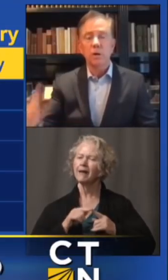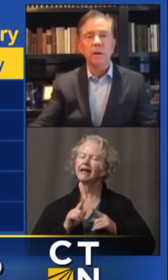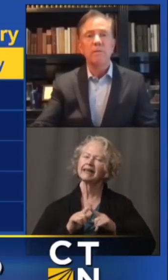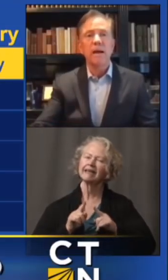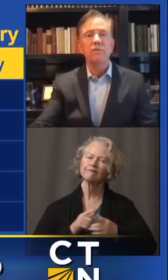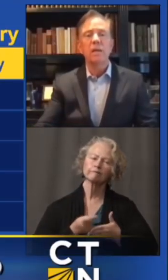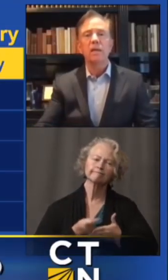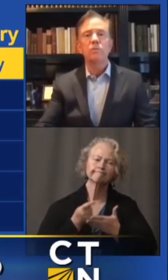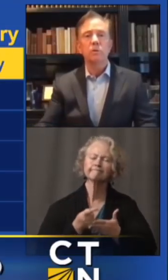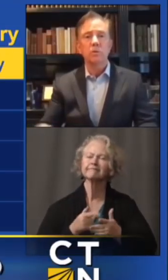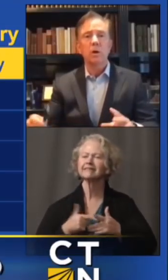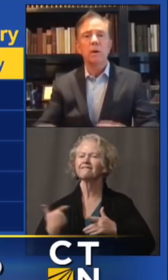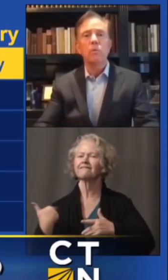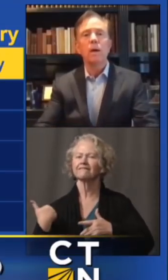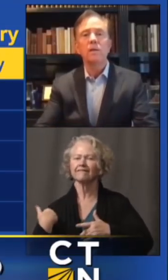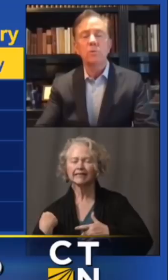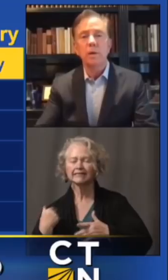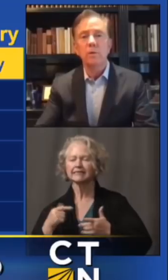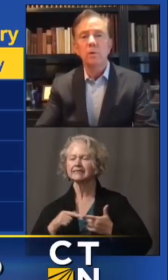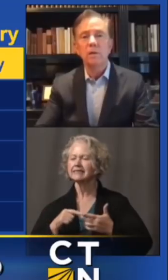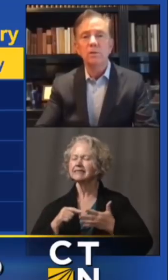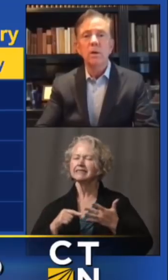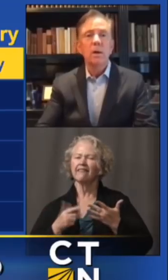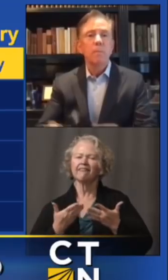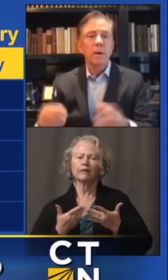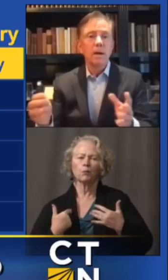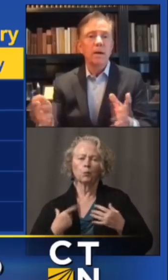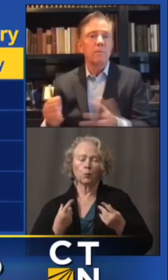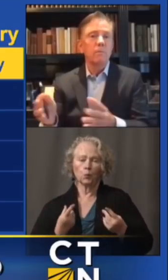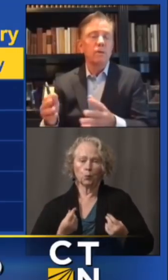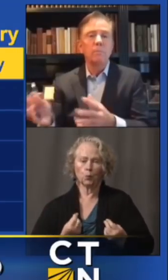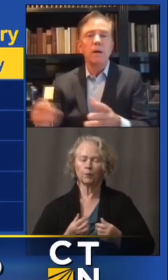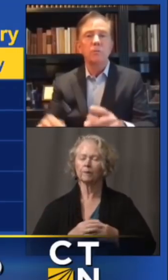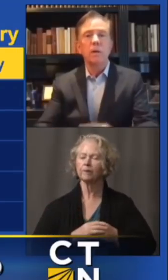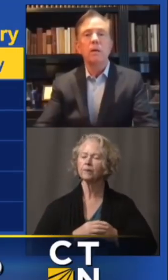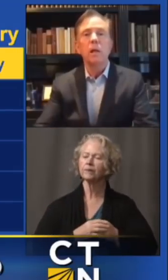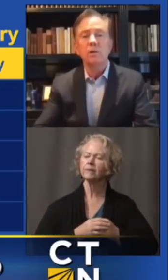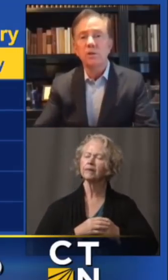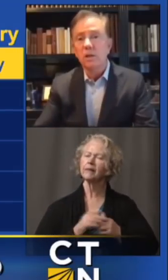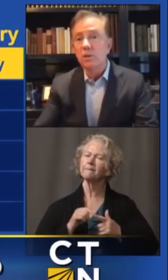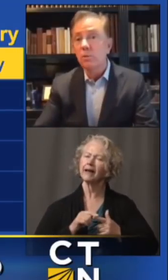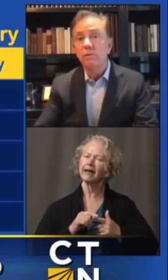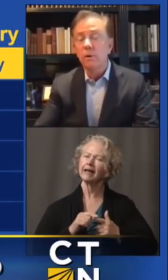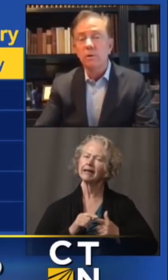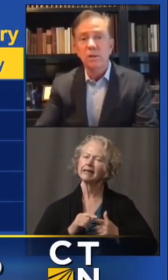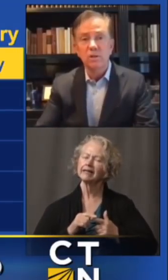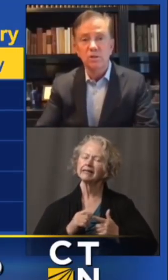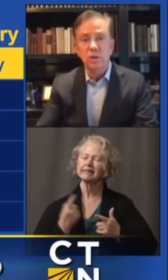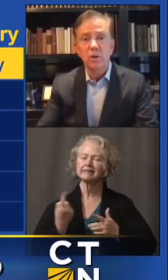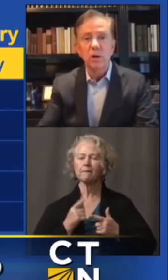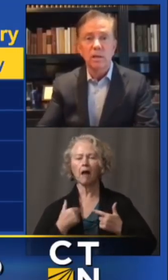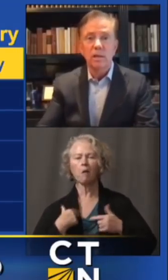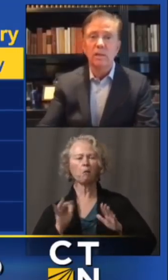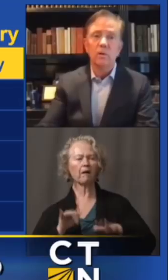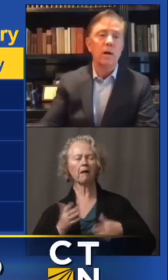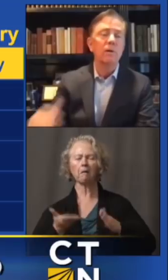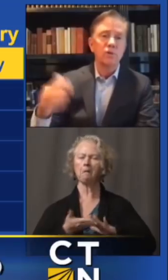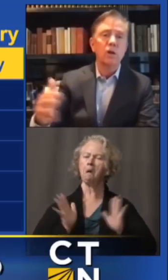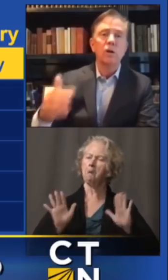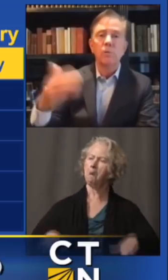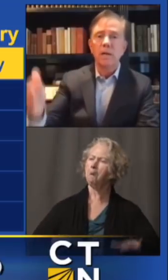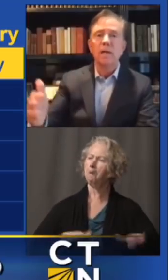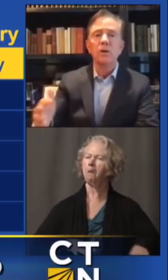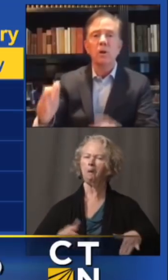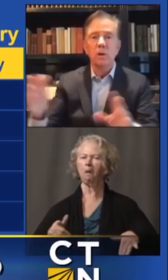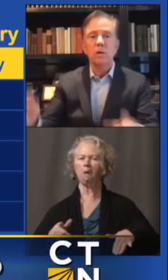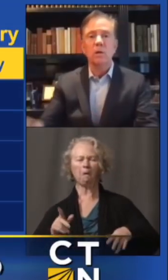talking about vaccines. We're talking about ways that we do this. But sometimes we can lull ourselves into a false sense of security that the crowd is younger,